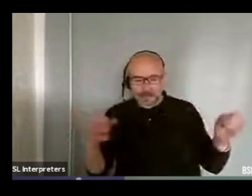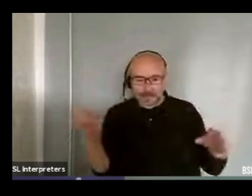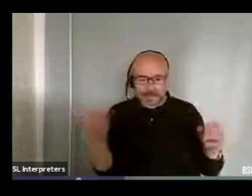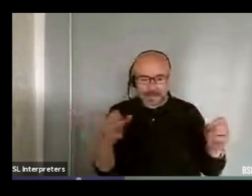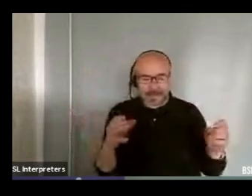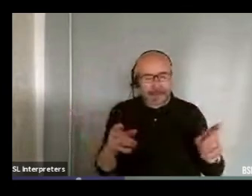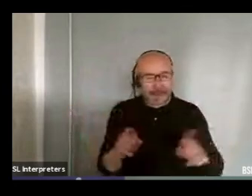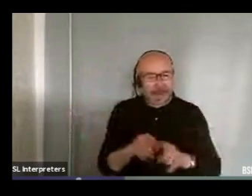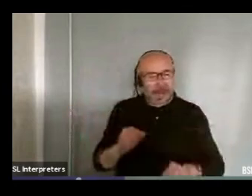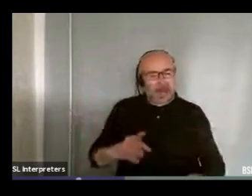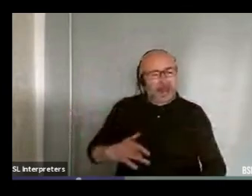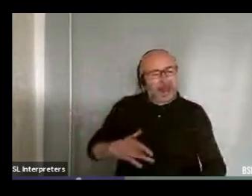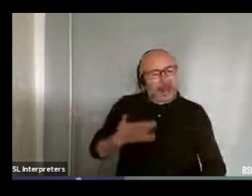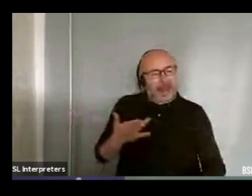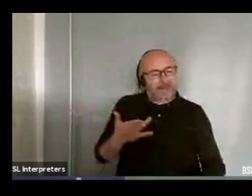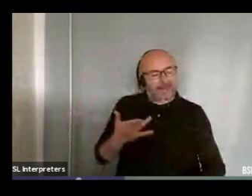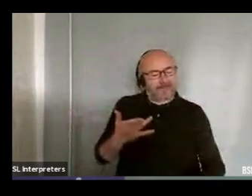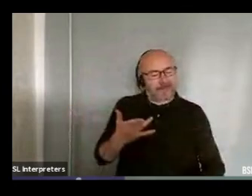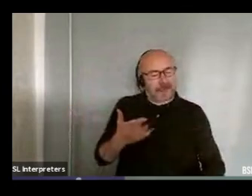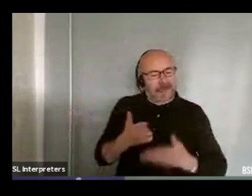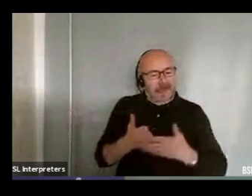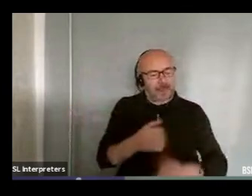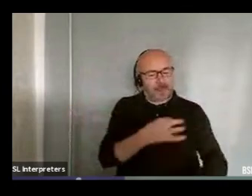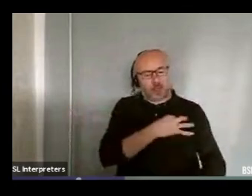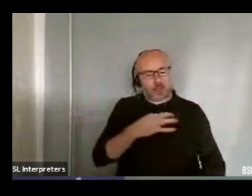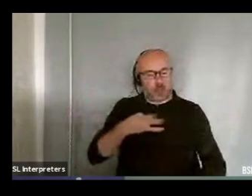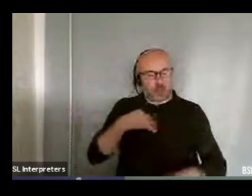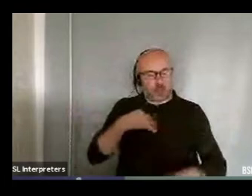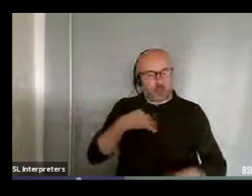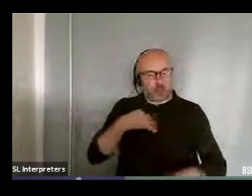bringing her memories to that doctor and nurse who were taking care of her.